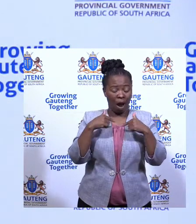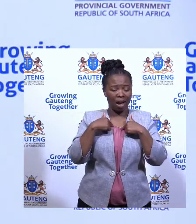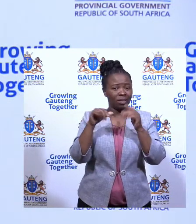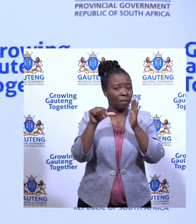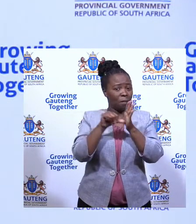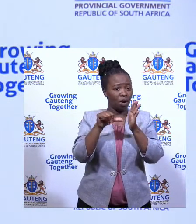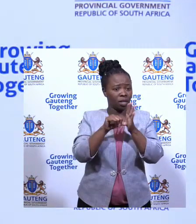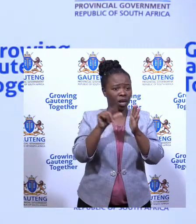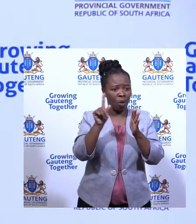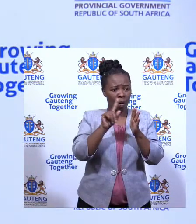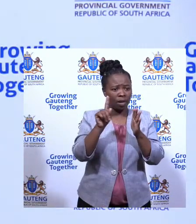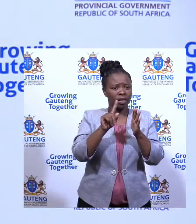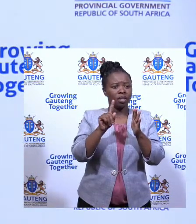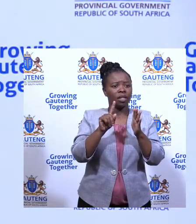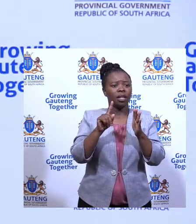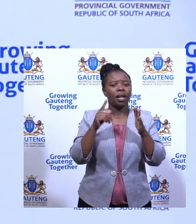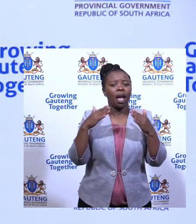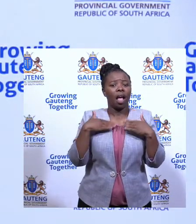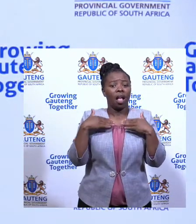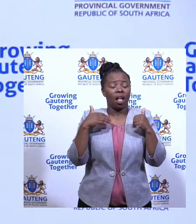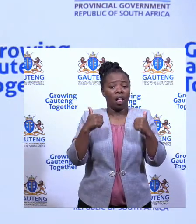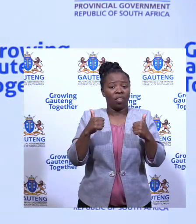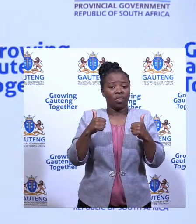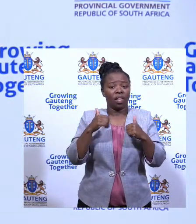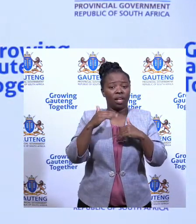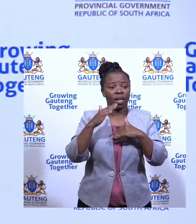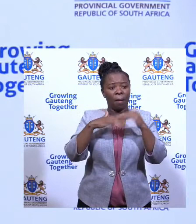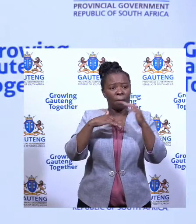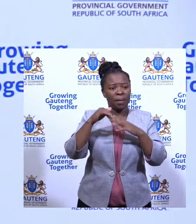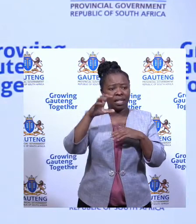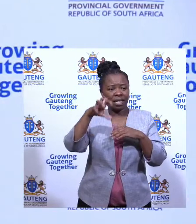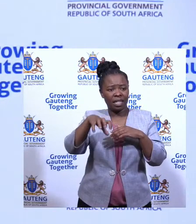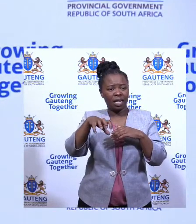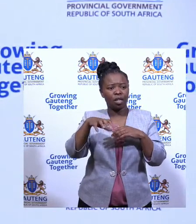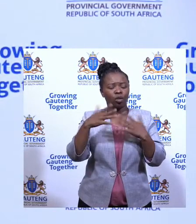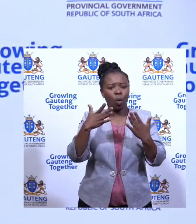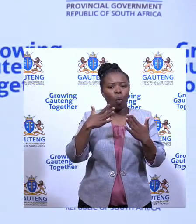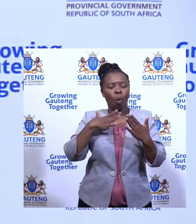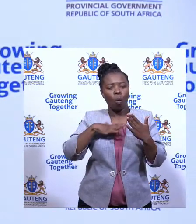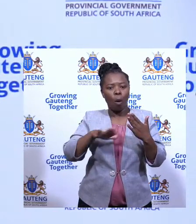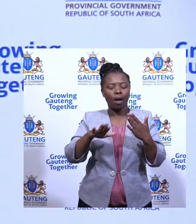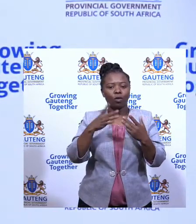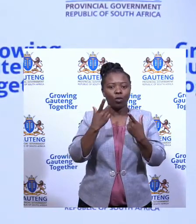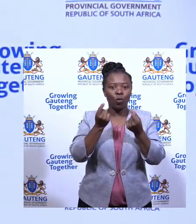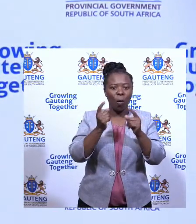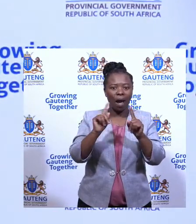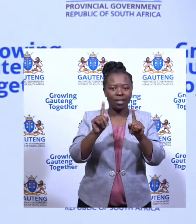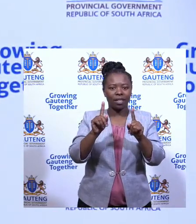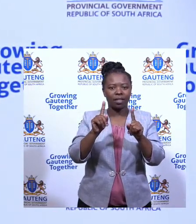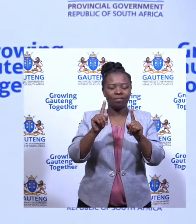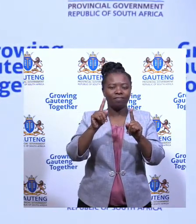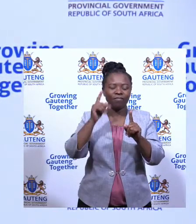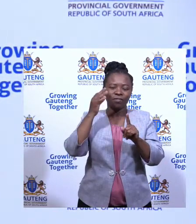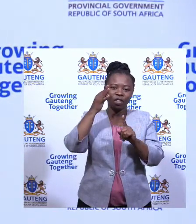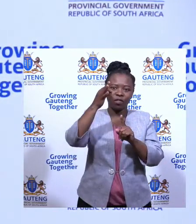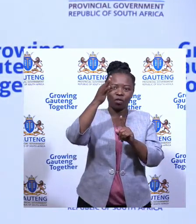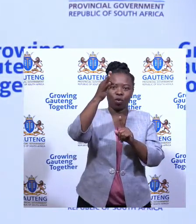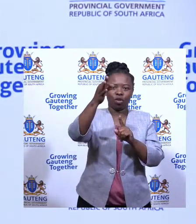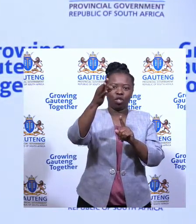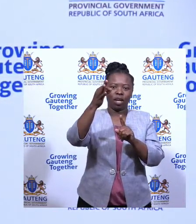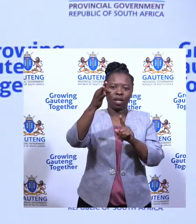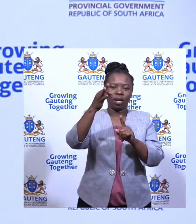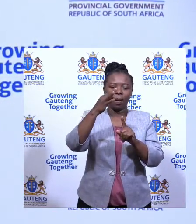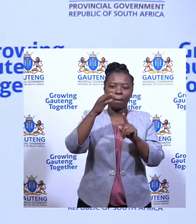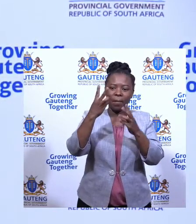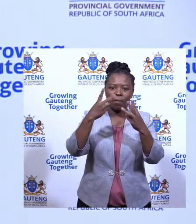as health infrastructure, we want to leave a legacy behind after COVID-19, and that is of